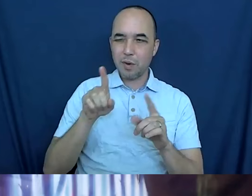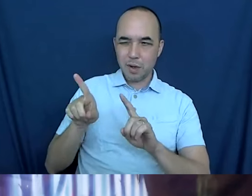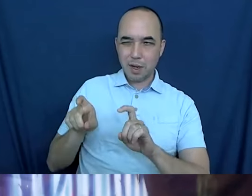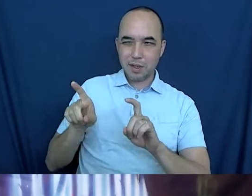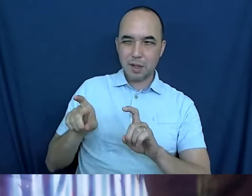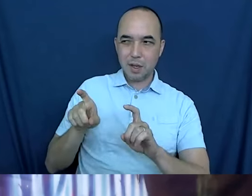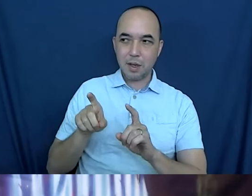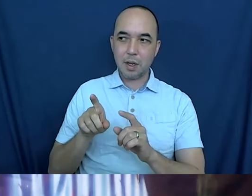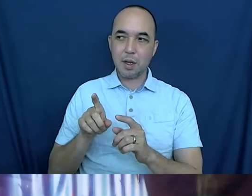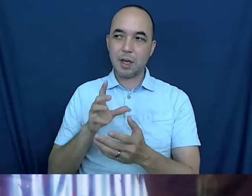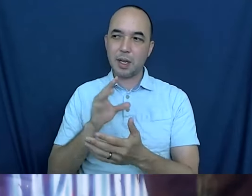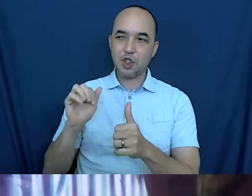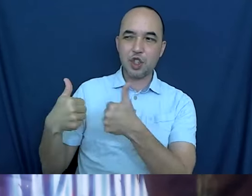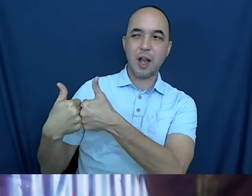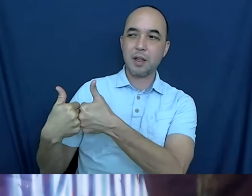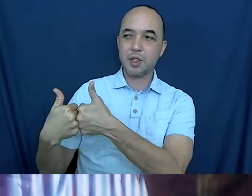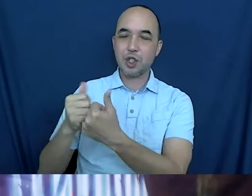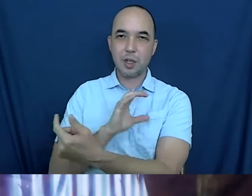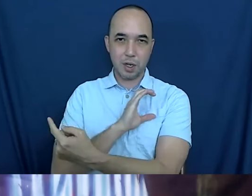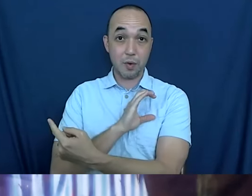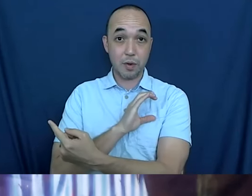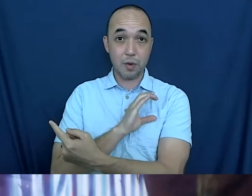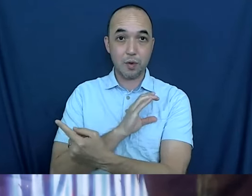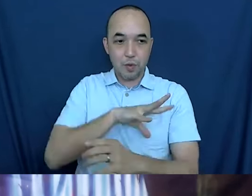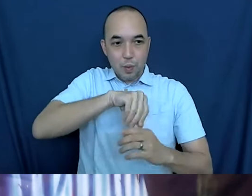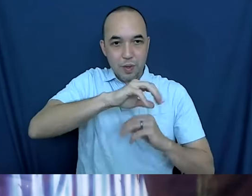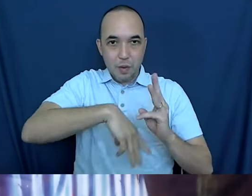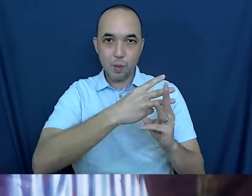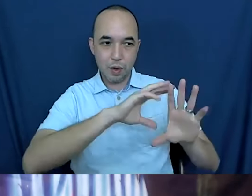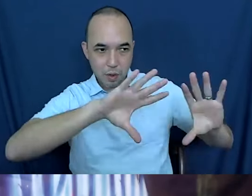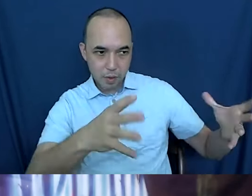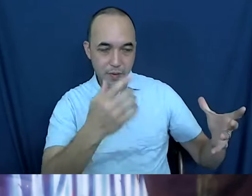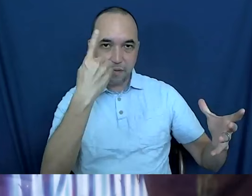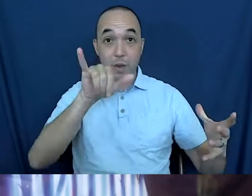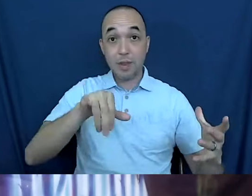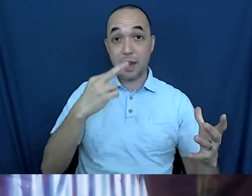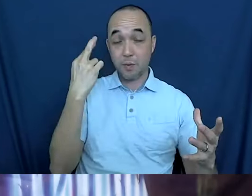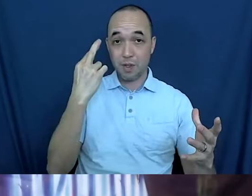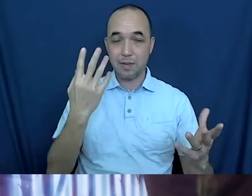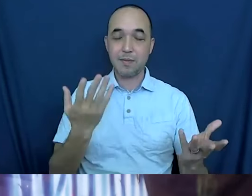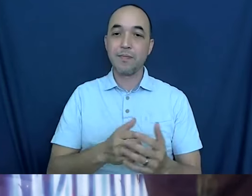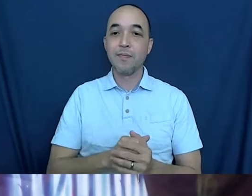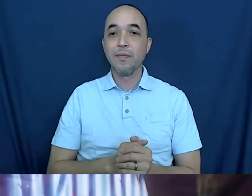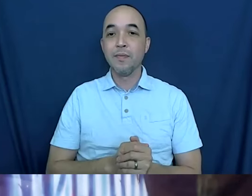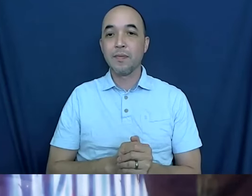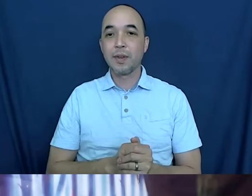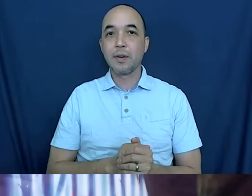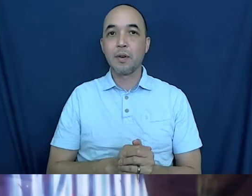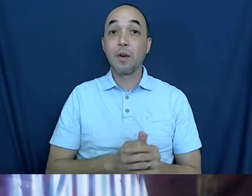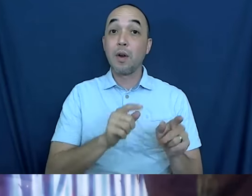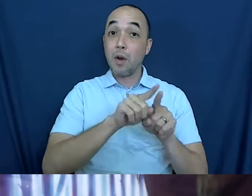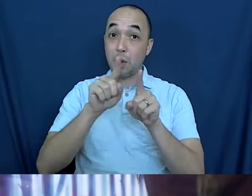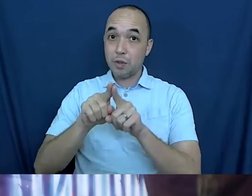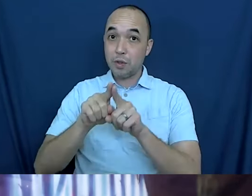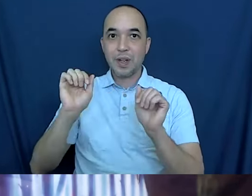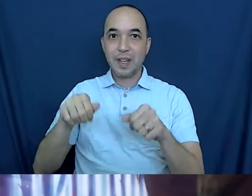testing and challenging characters in world for those purposes. They also can be to keep people